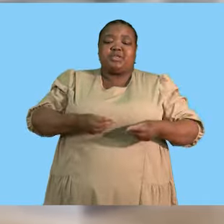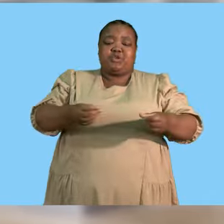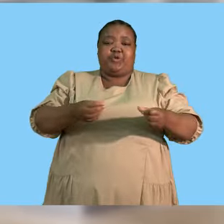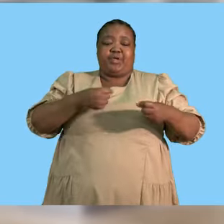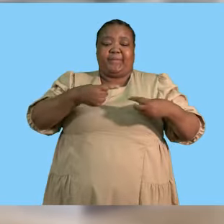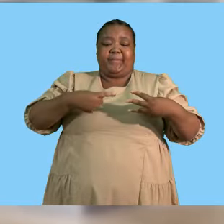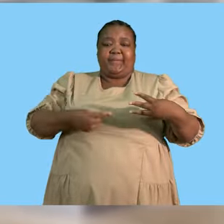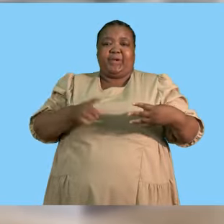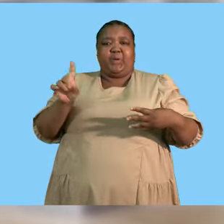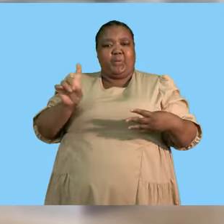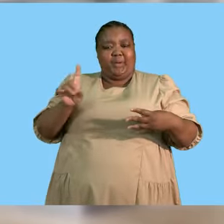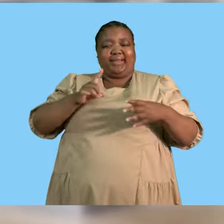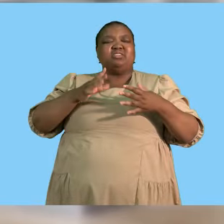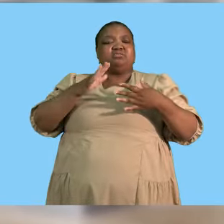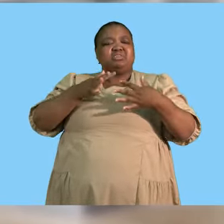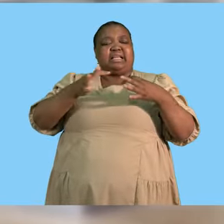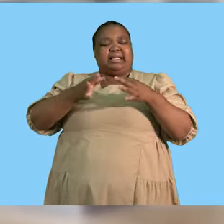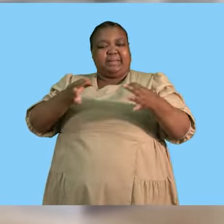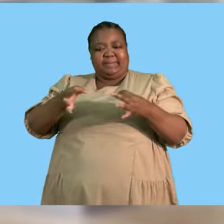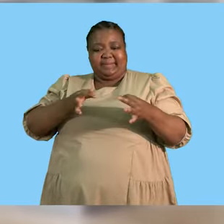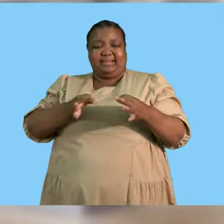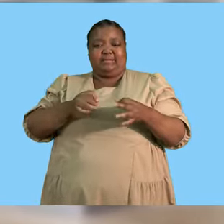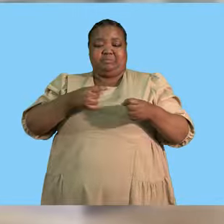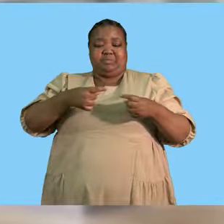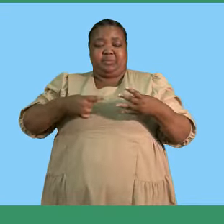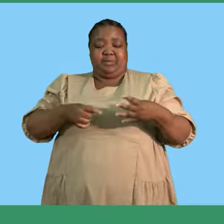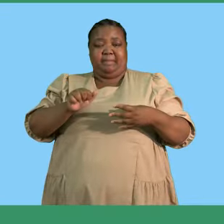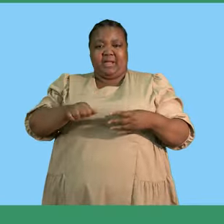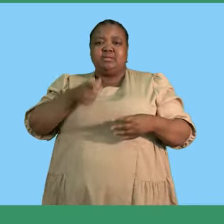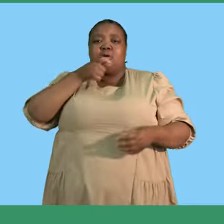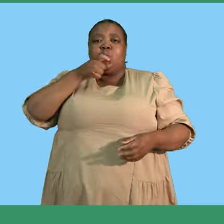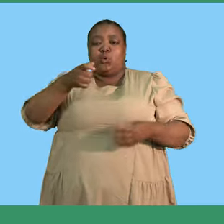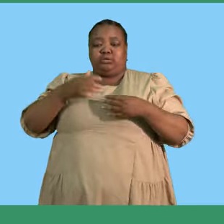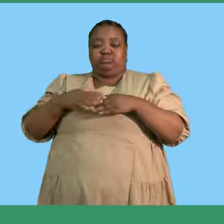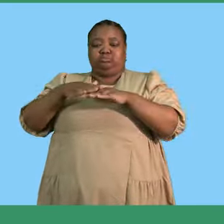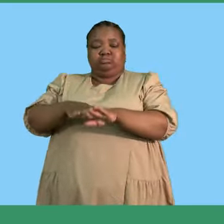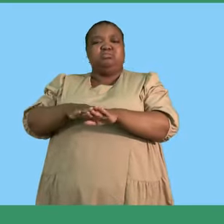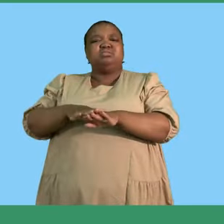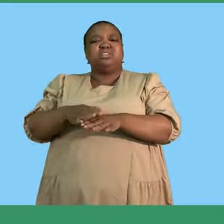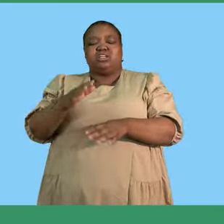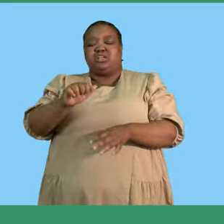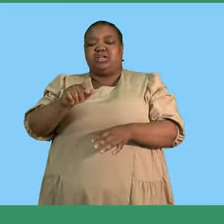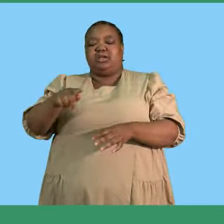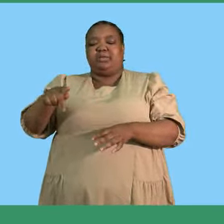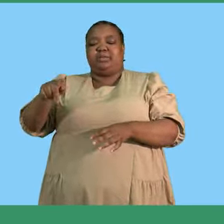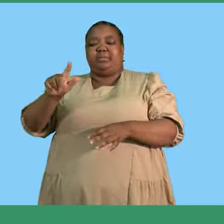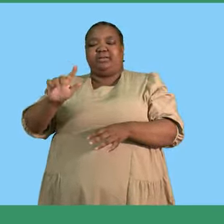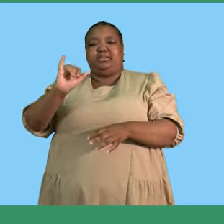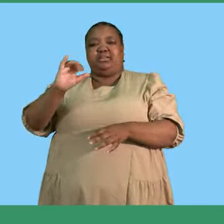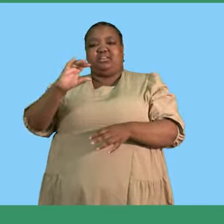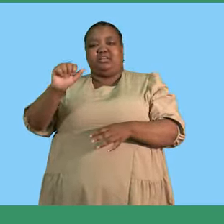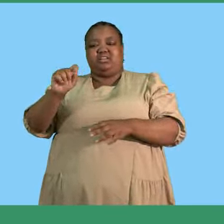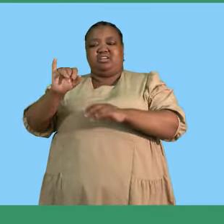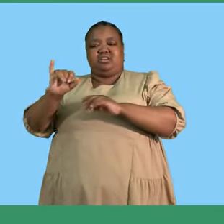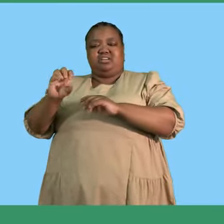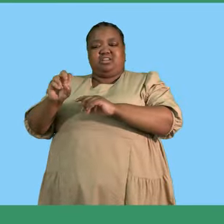telling us what the technique is. But the moment you see the word application, you must then remember that